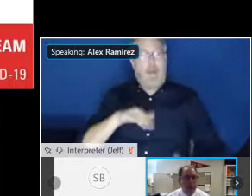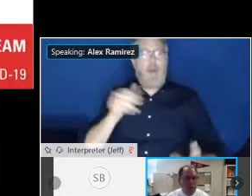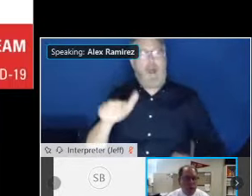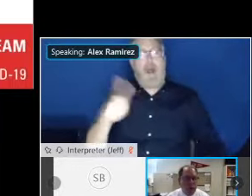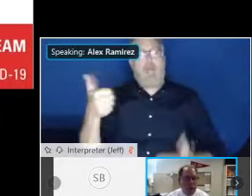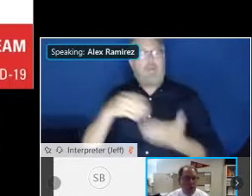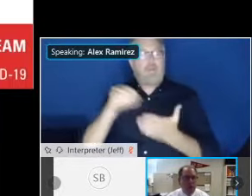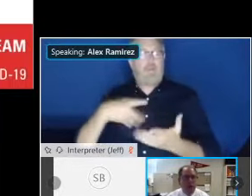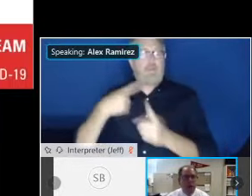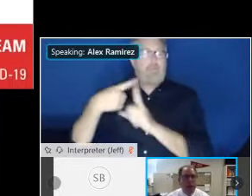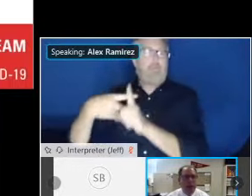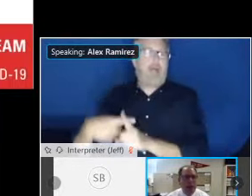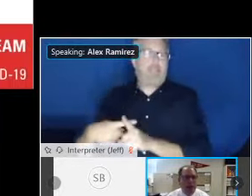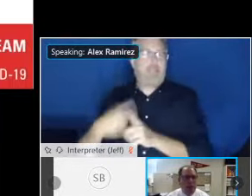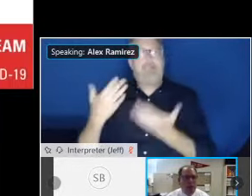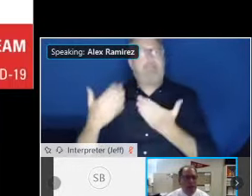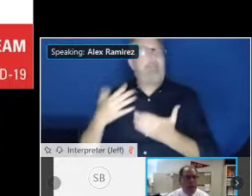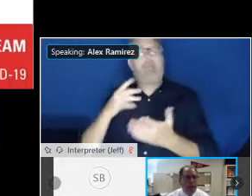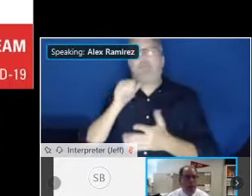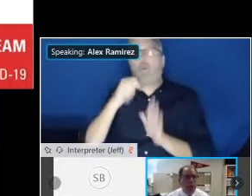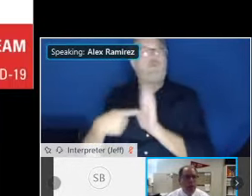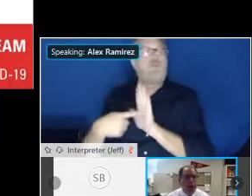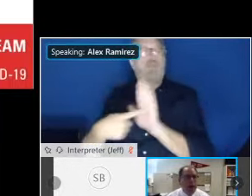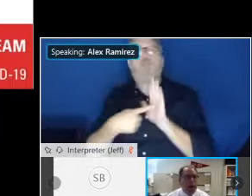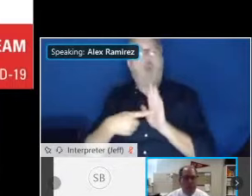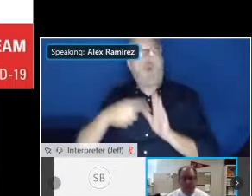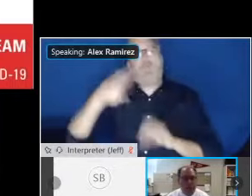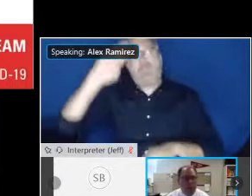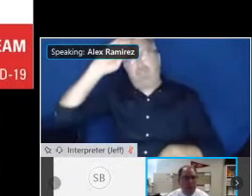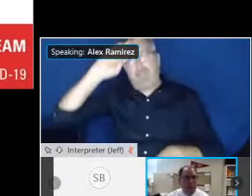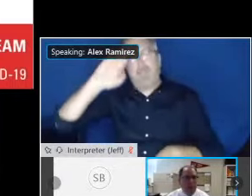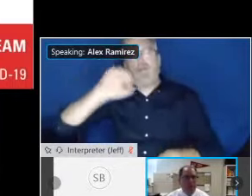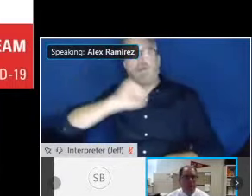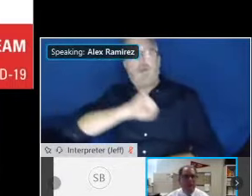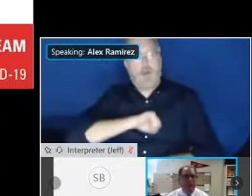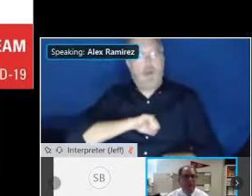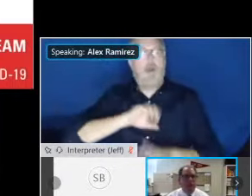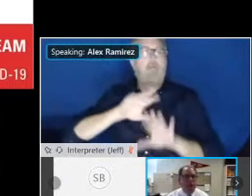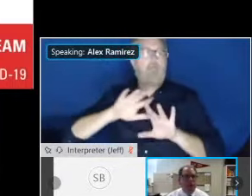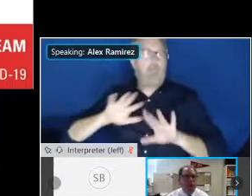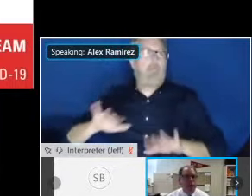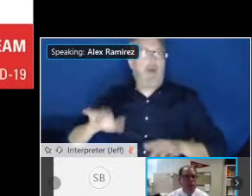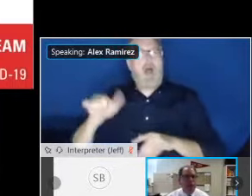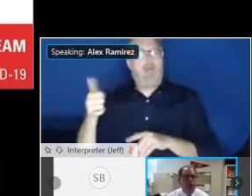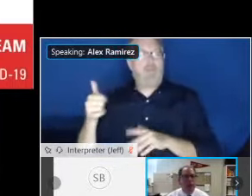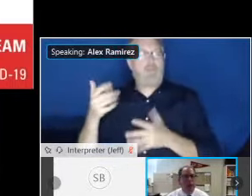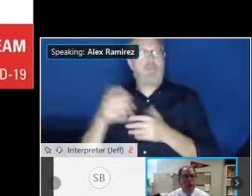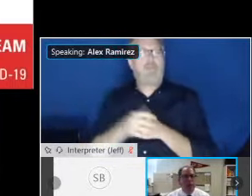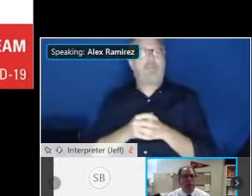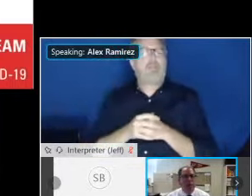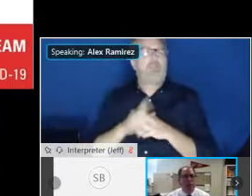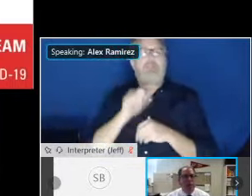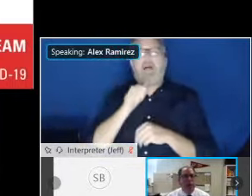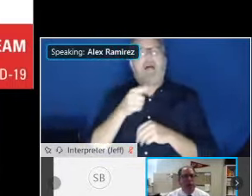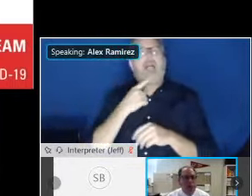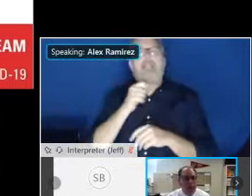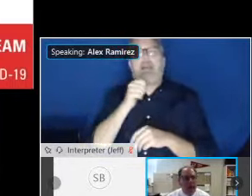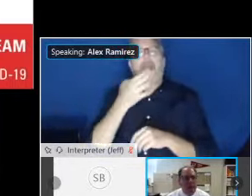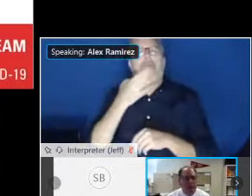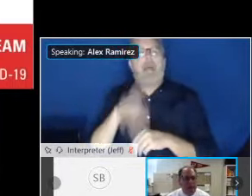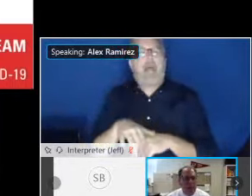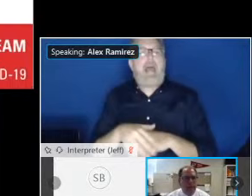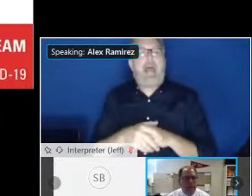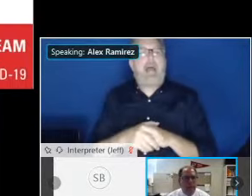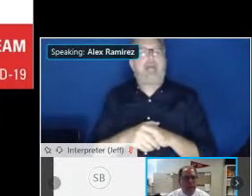who maybe don't show clinical signs, maybe don't have a little bit of fever but nothing too severe. So it's